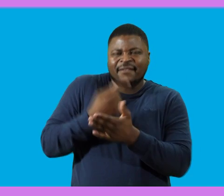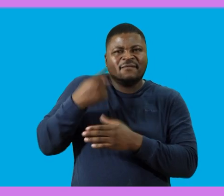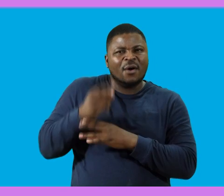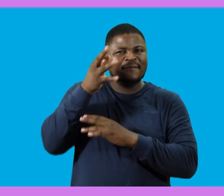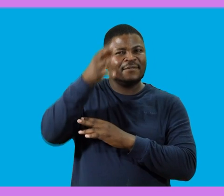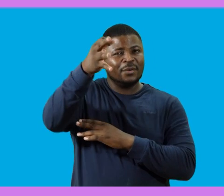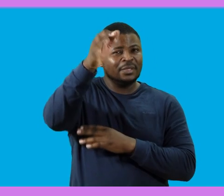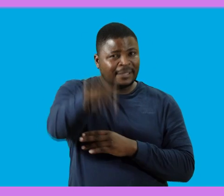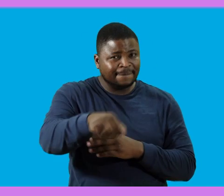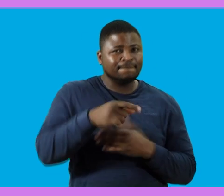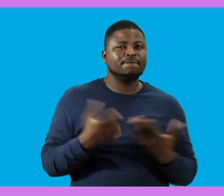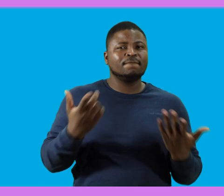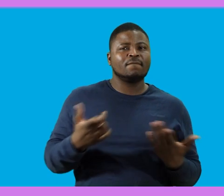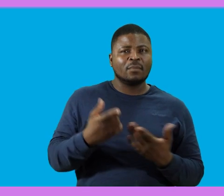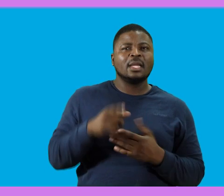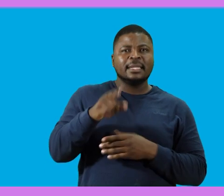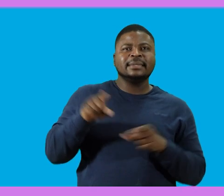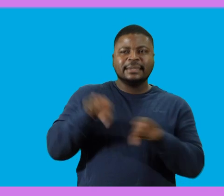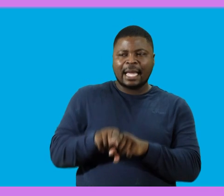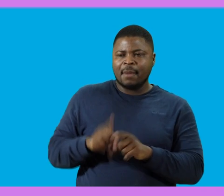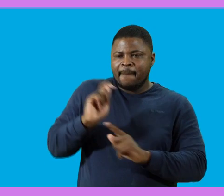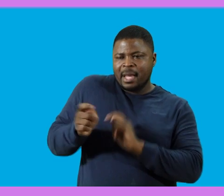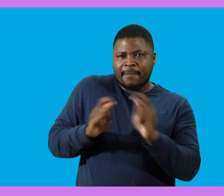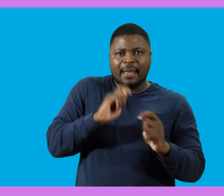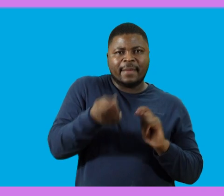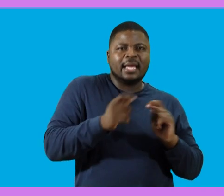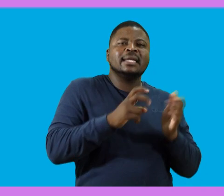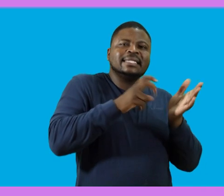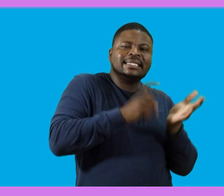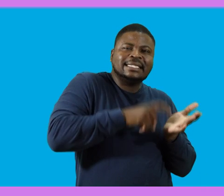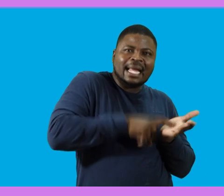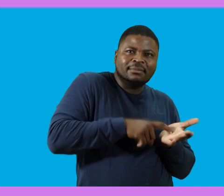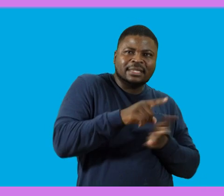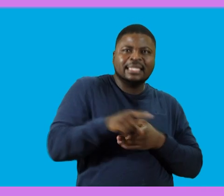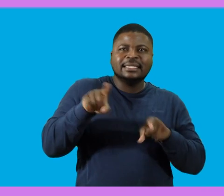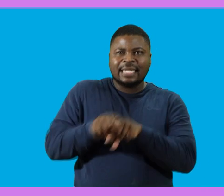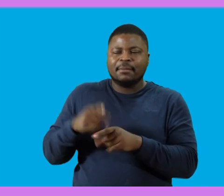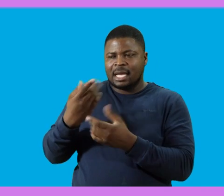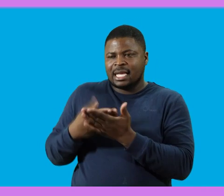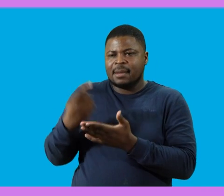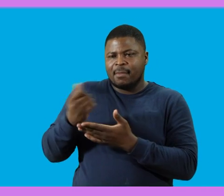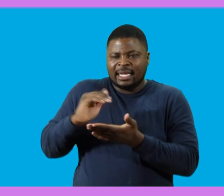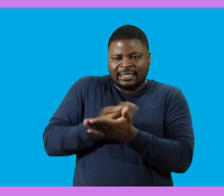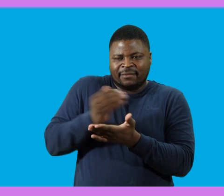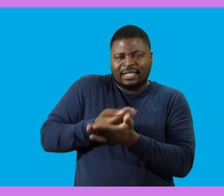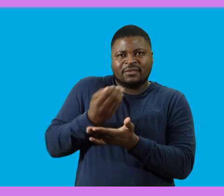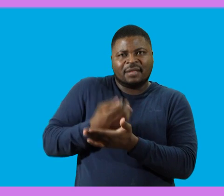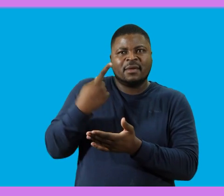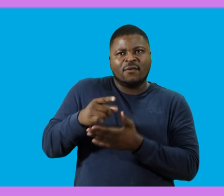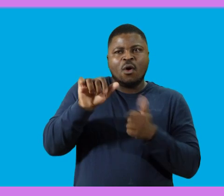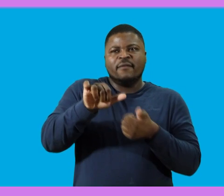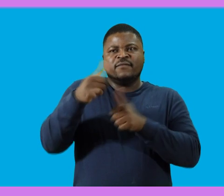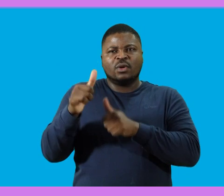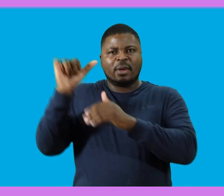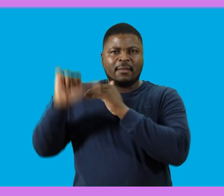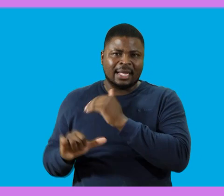future, or at least to pay off debts to allow for savings in the following months. Remember, the